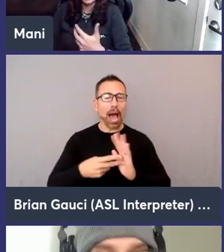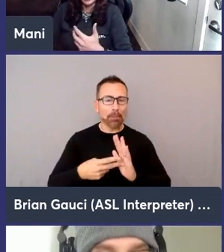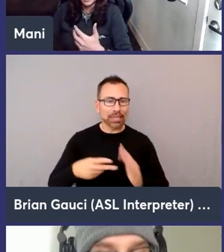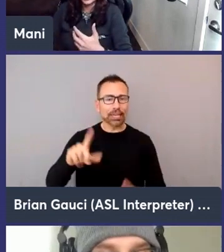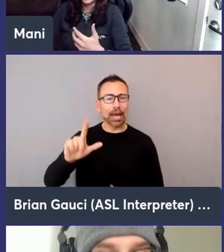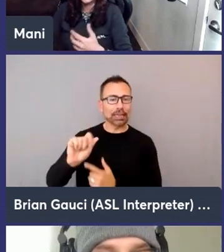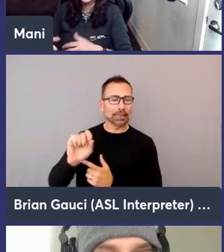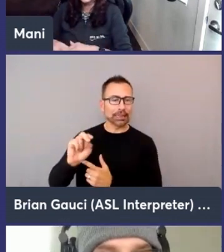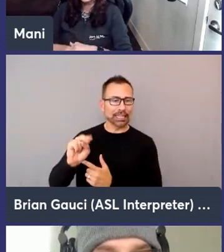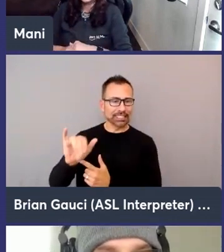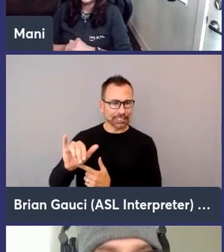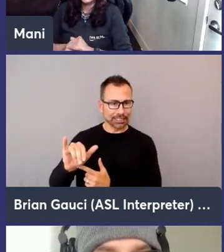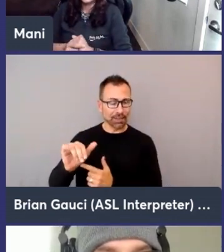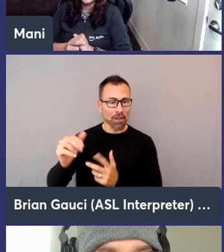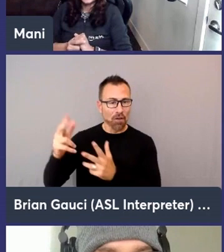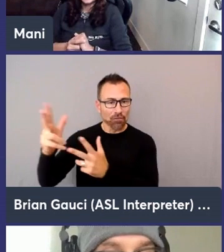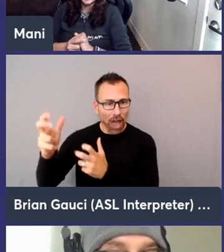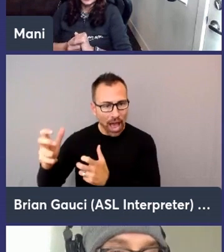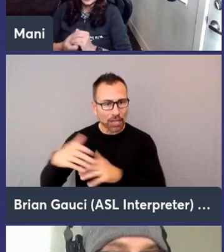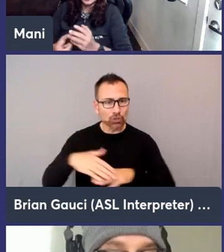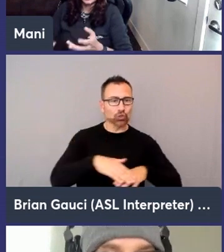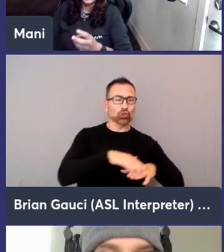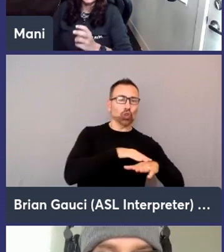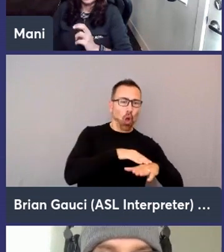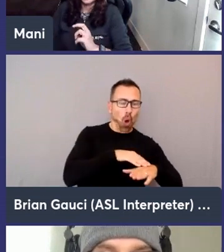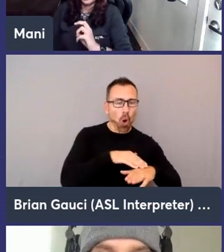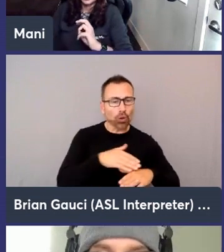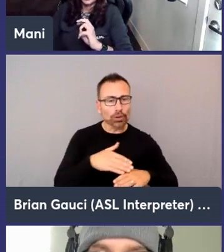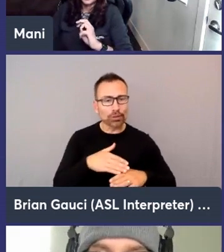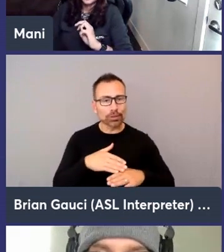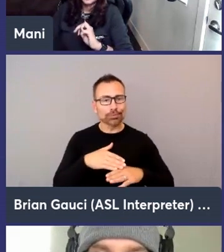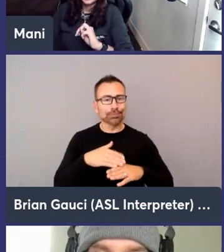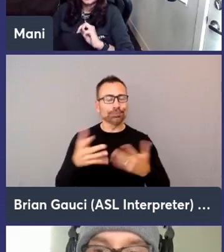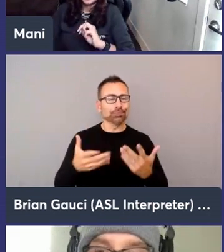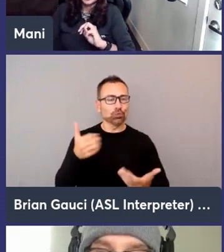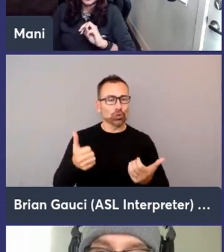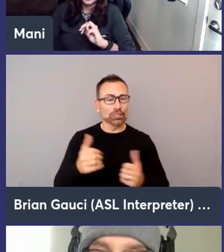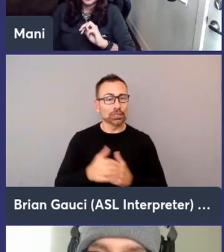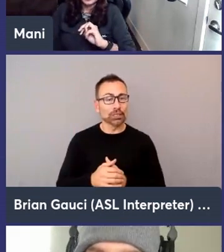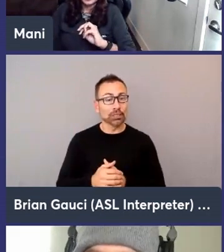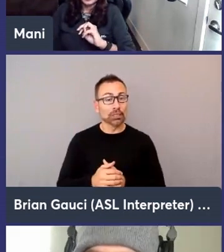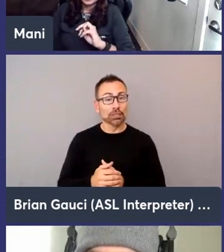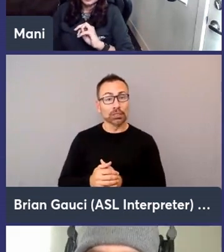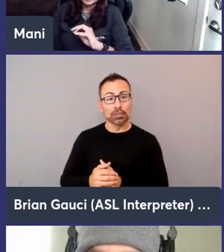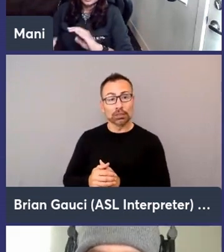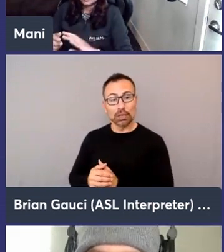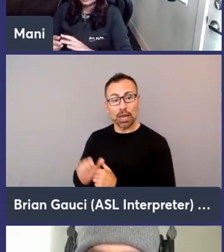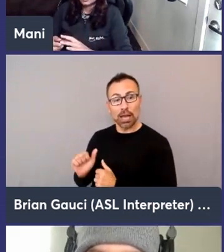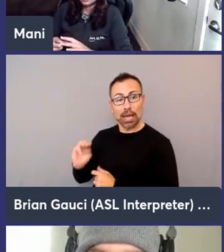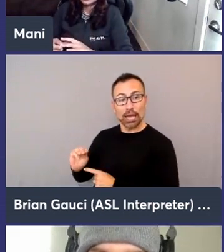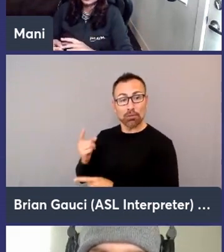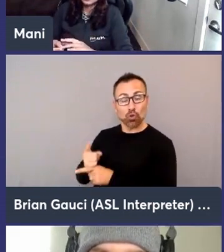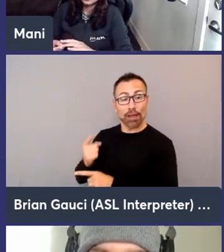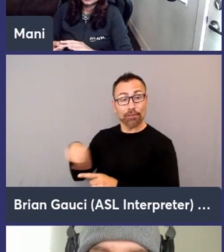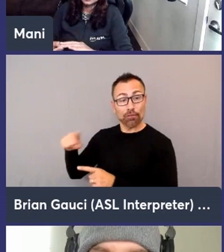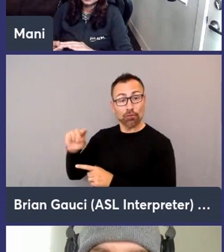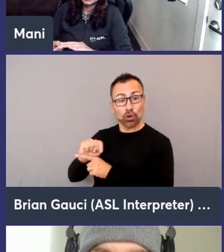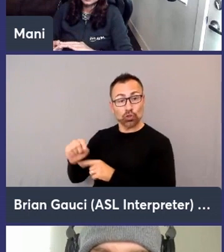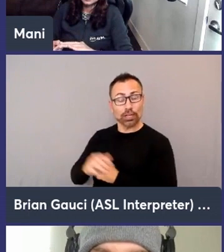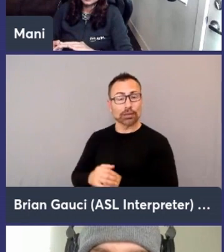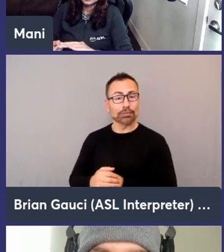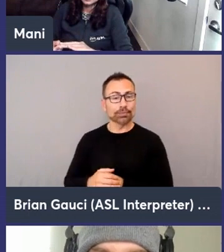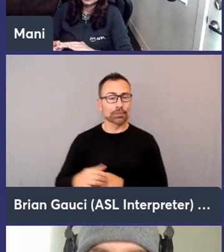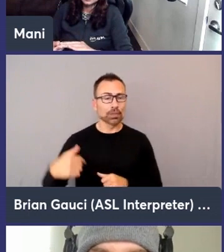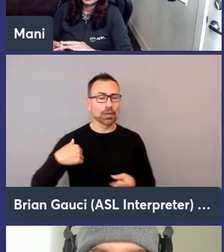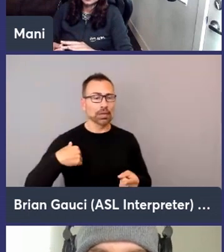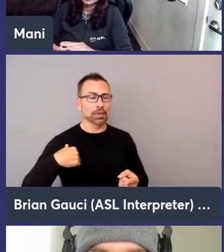or Right. slow. But For training, yes. Yeah, for training. Yeah, Okay. that's what I'm thinking. This is like there's a wider set of use